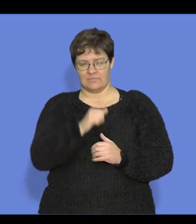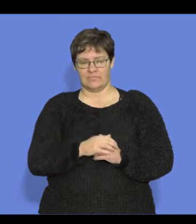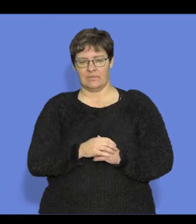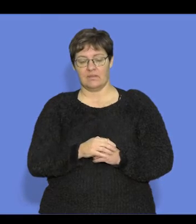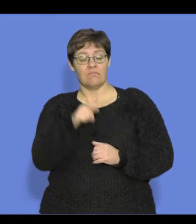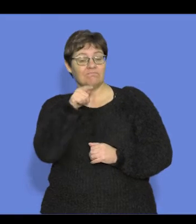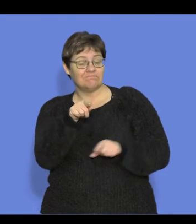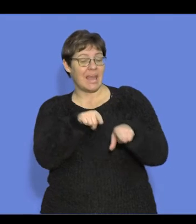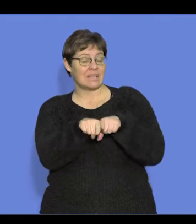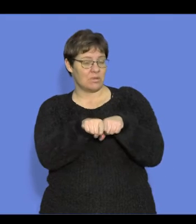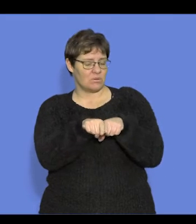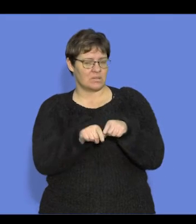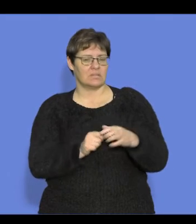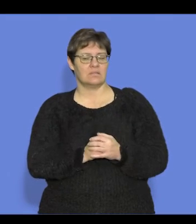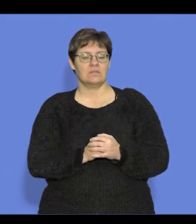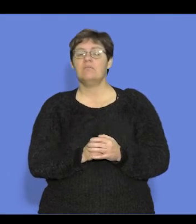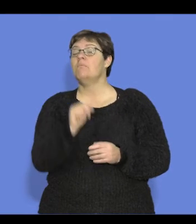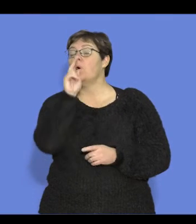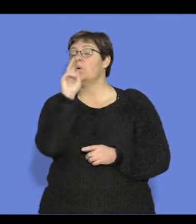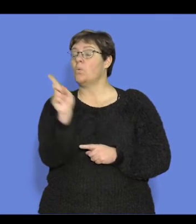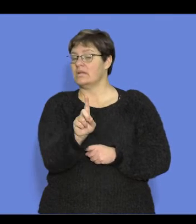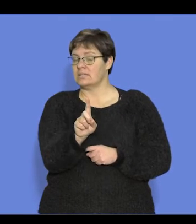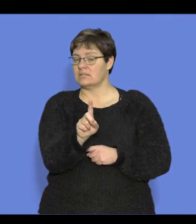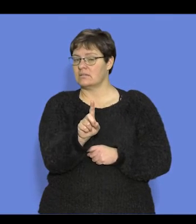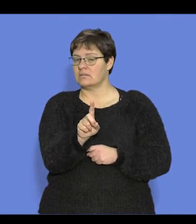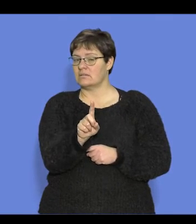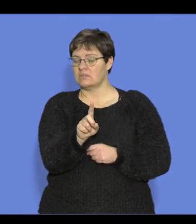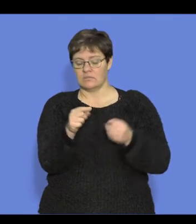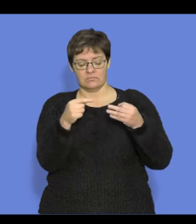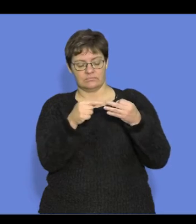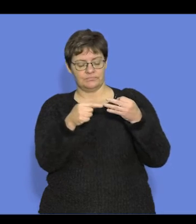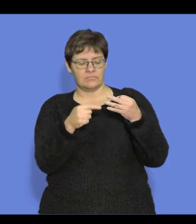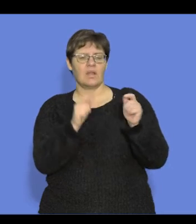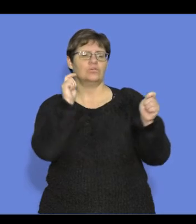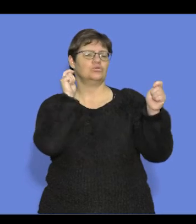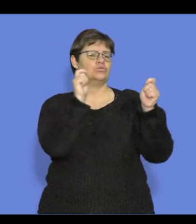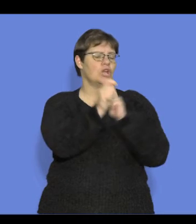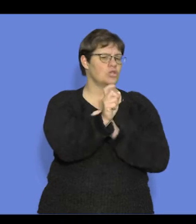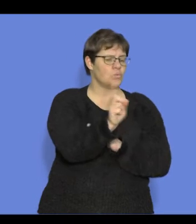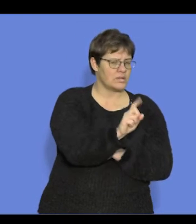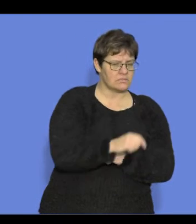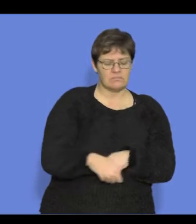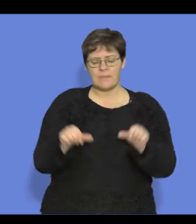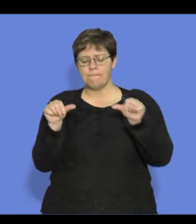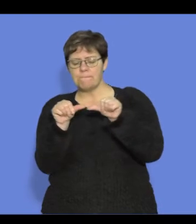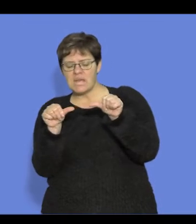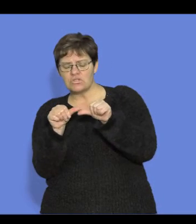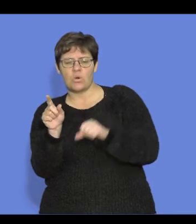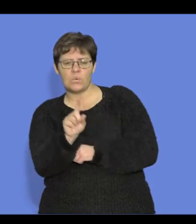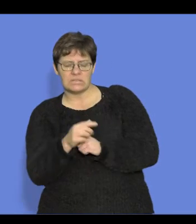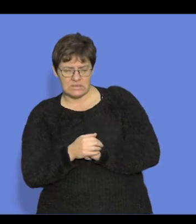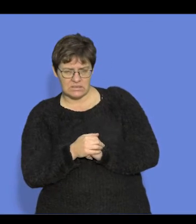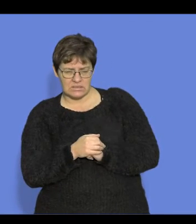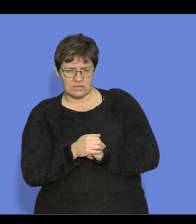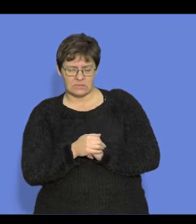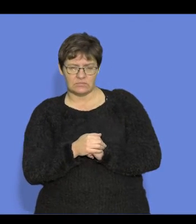And for this experiment, they first have to look at what are they going to change, what are they going to measure, and what